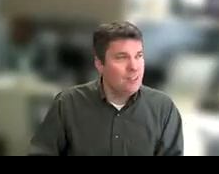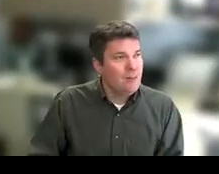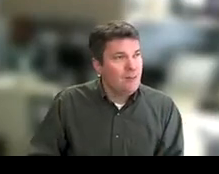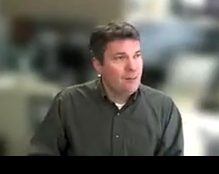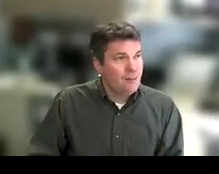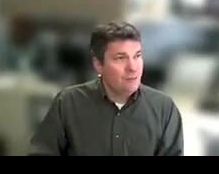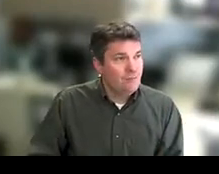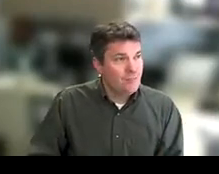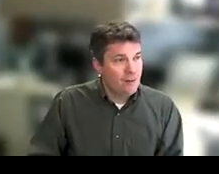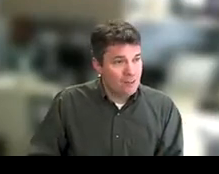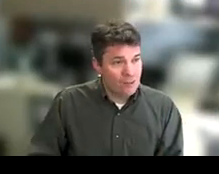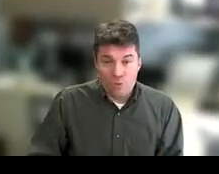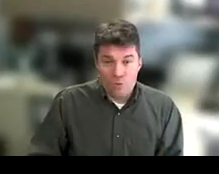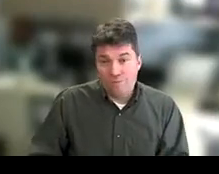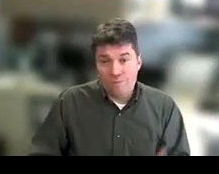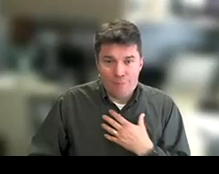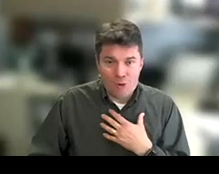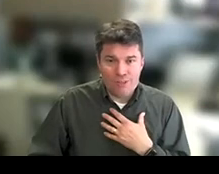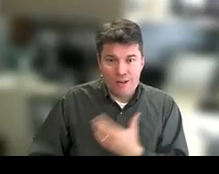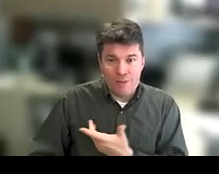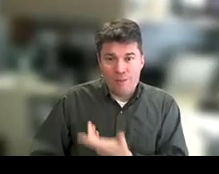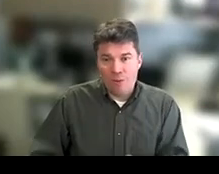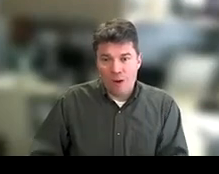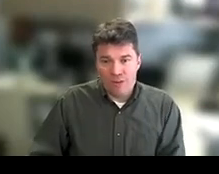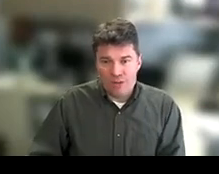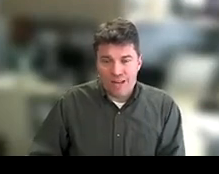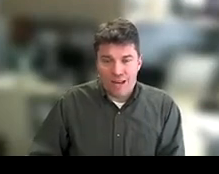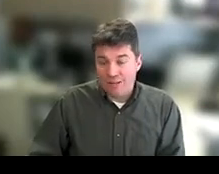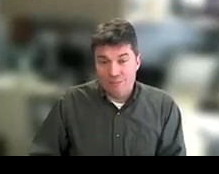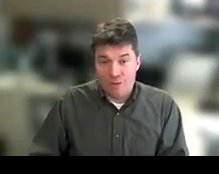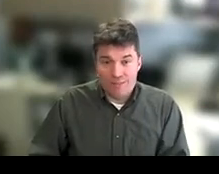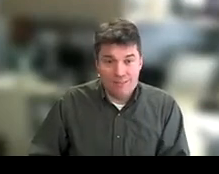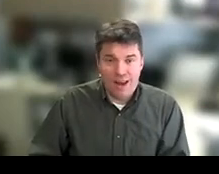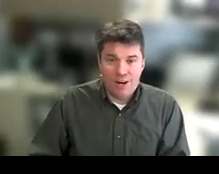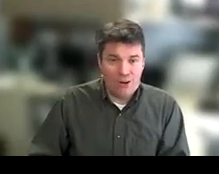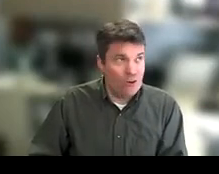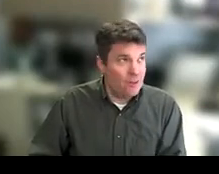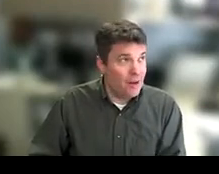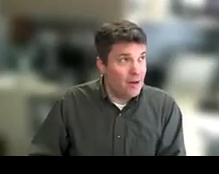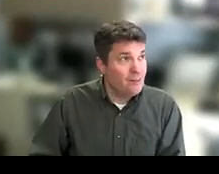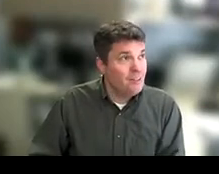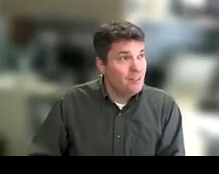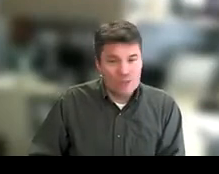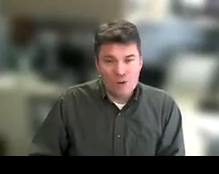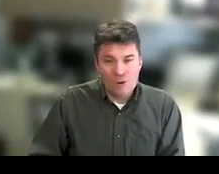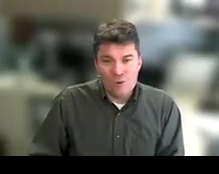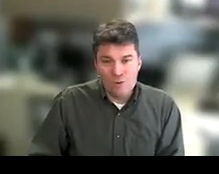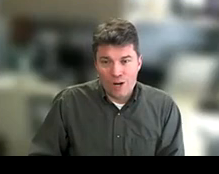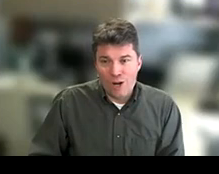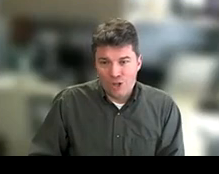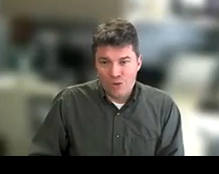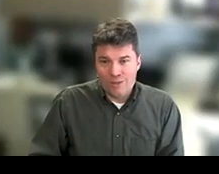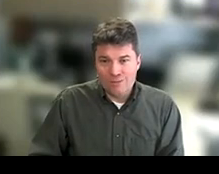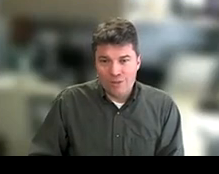the light flash. And so I personally, me and my wife use that because both of us can't hear during the night.